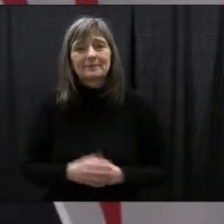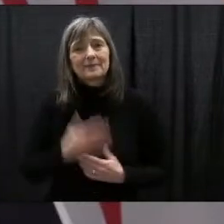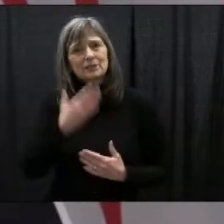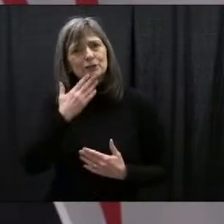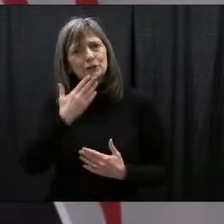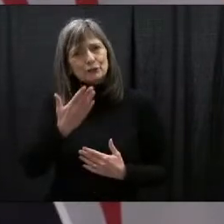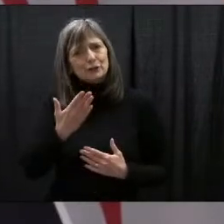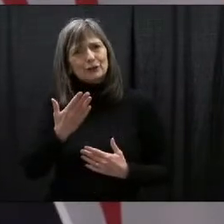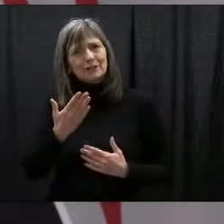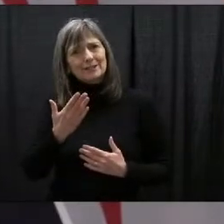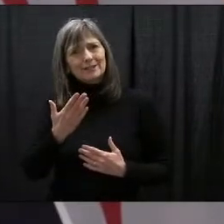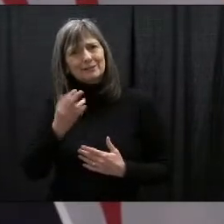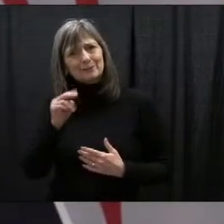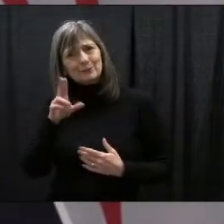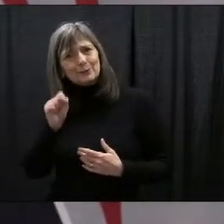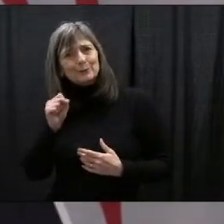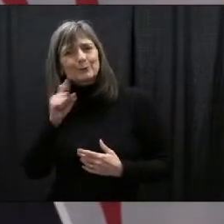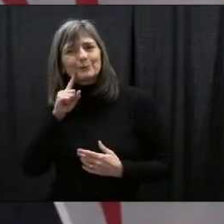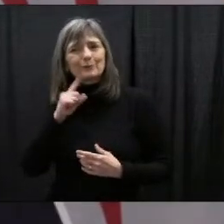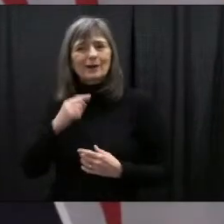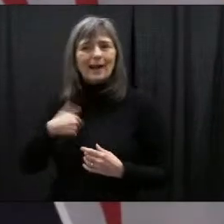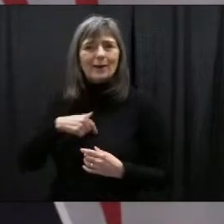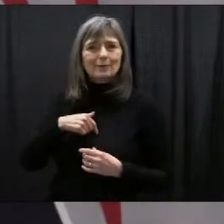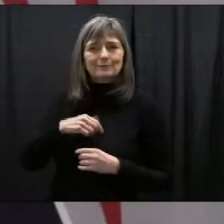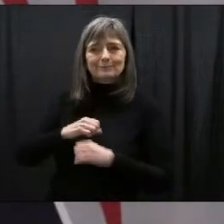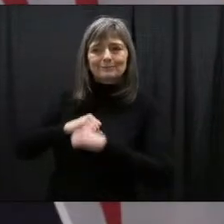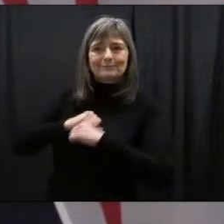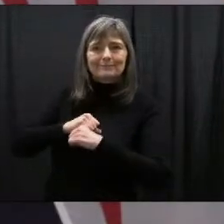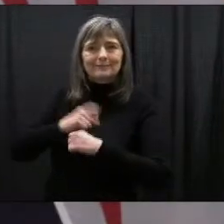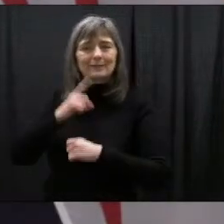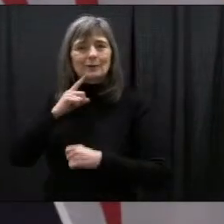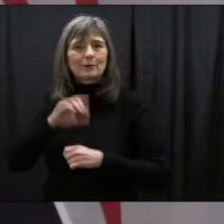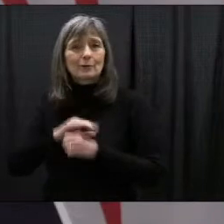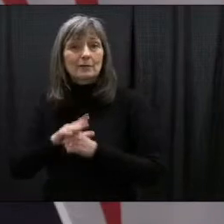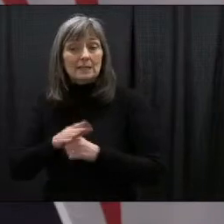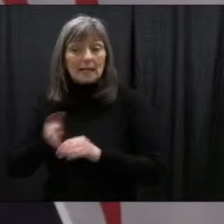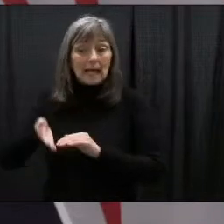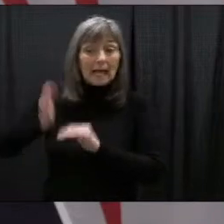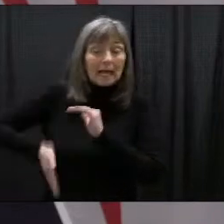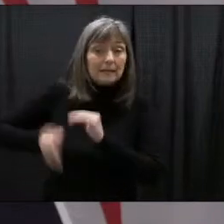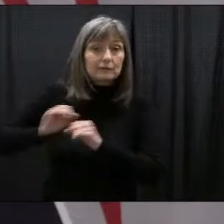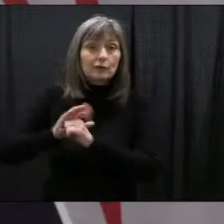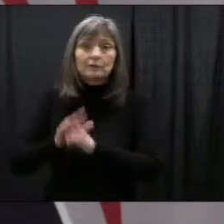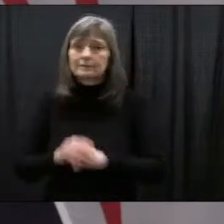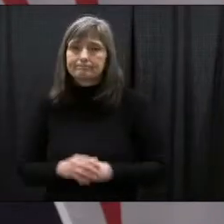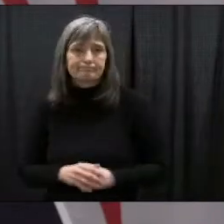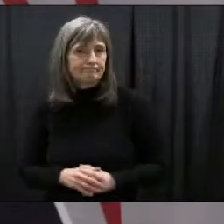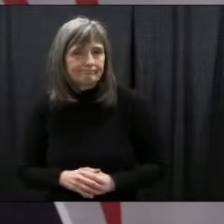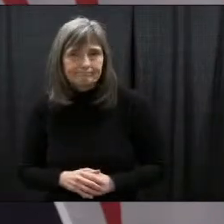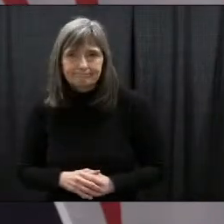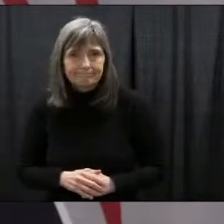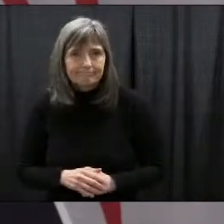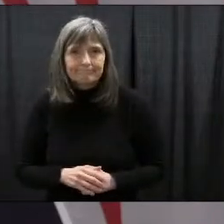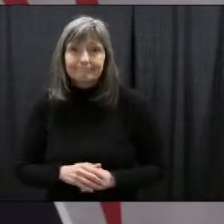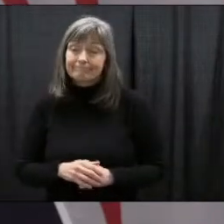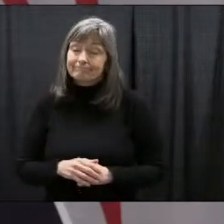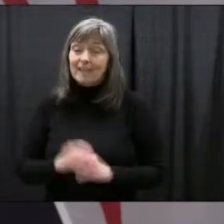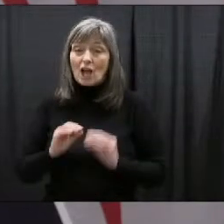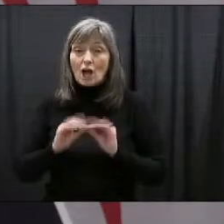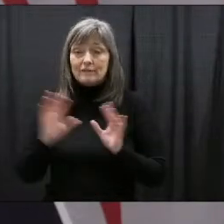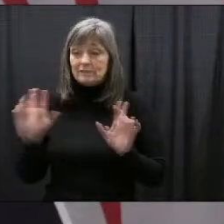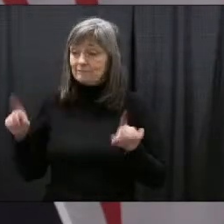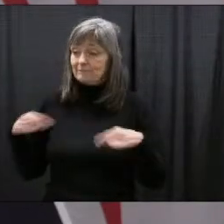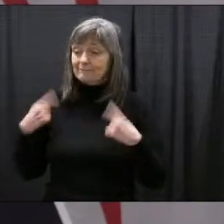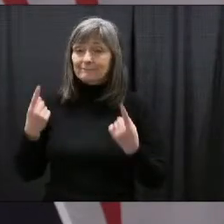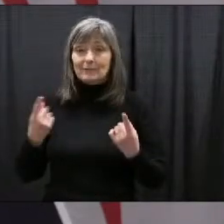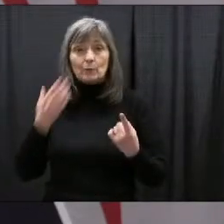good step forward in the fight against COVID-19, but it's not a declaration of the end of COVID-19. In fact, if one thing's been proven throughout this, the only